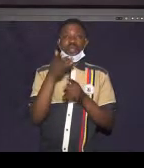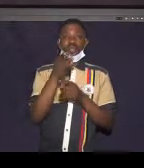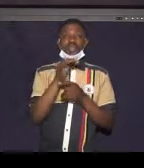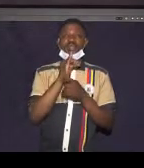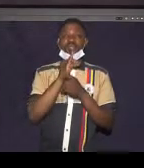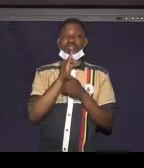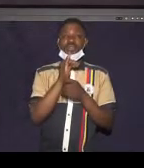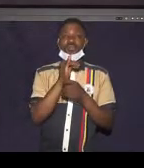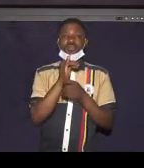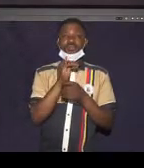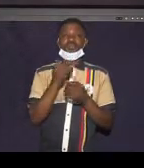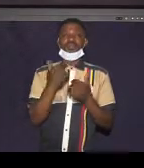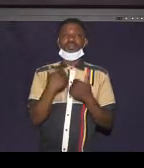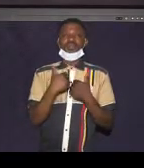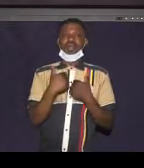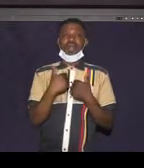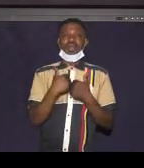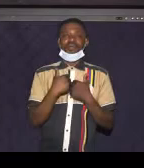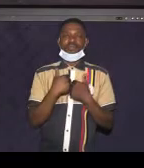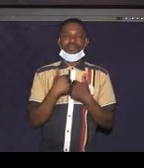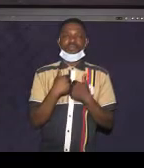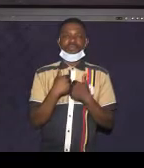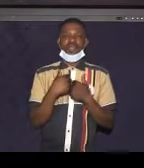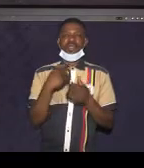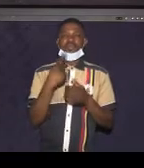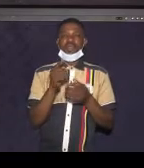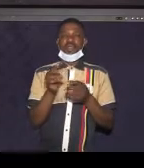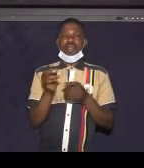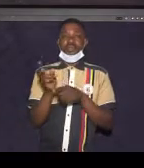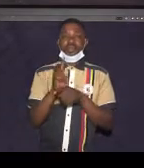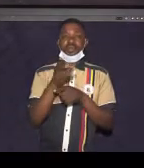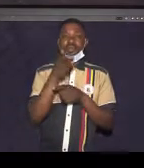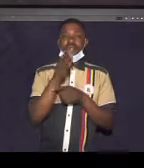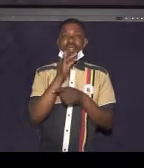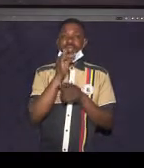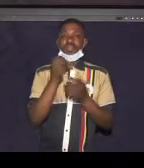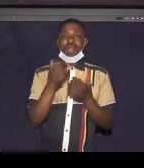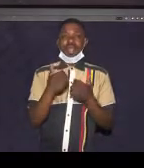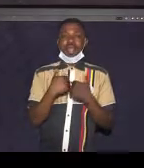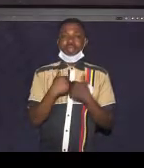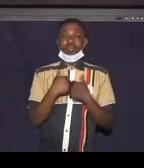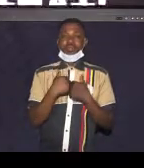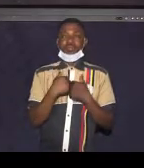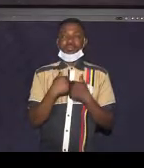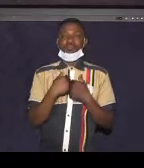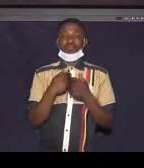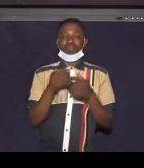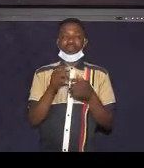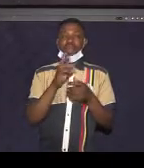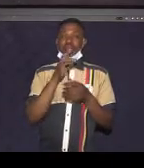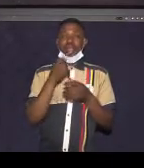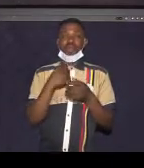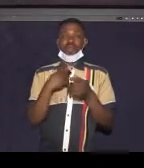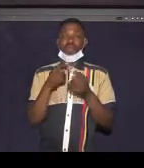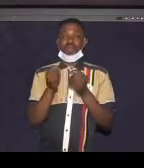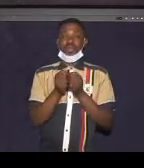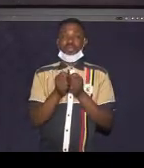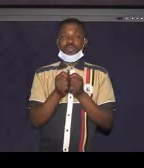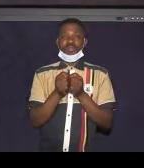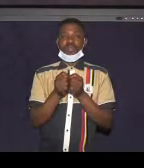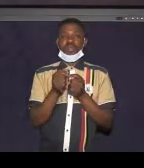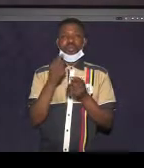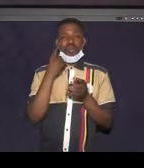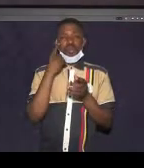is have. The verb here is have. Are we together?